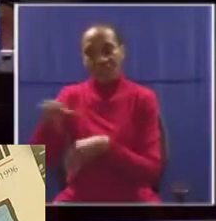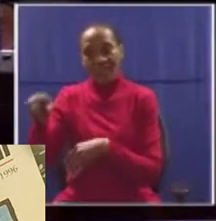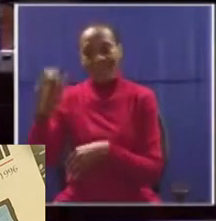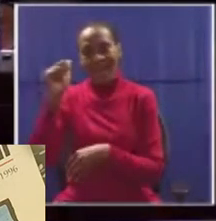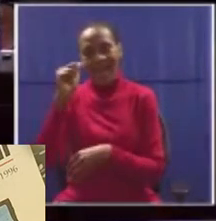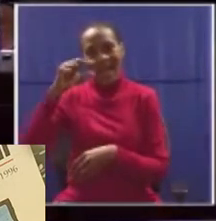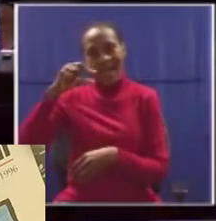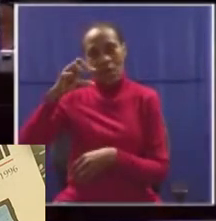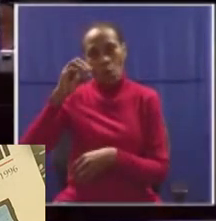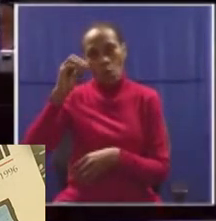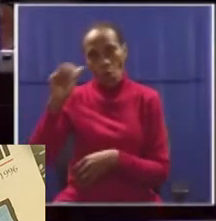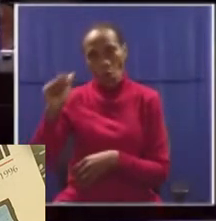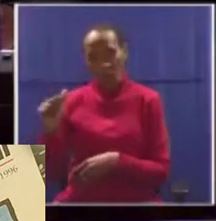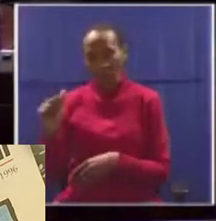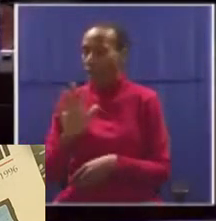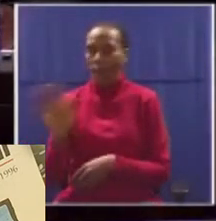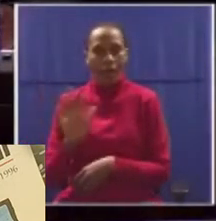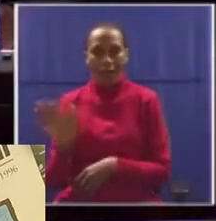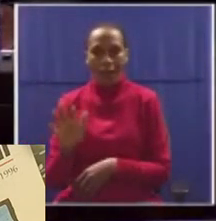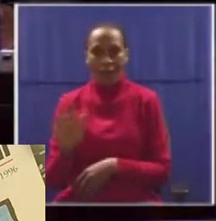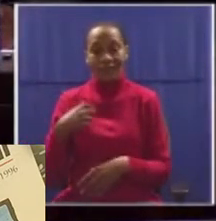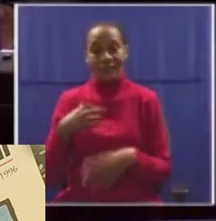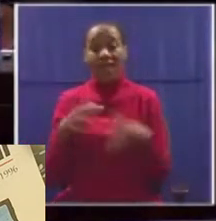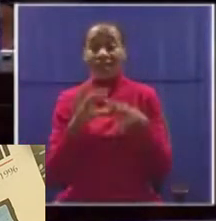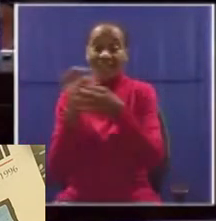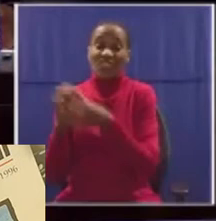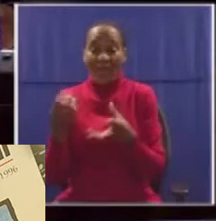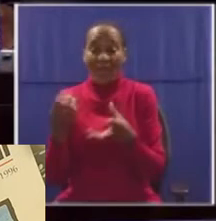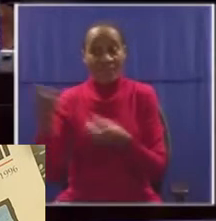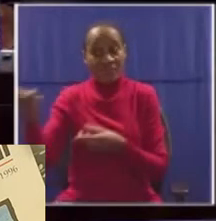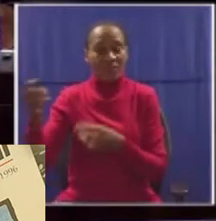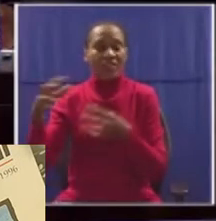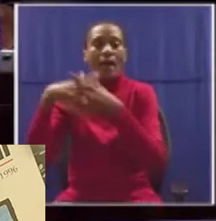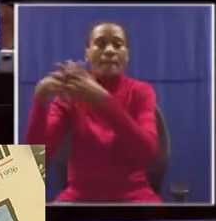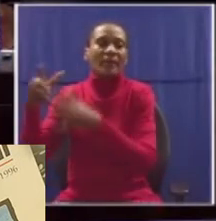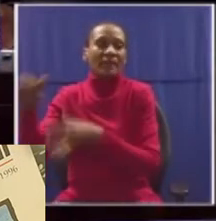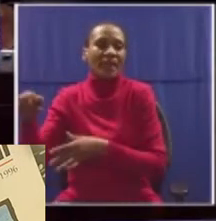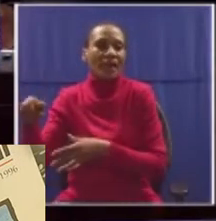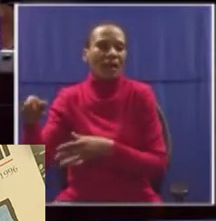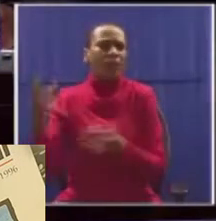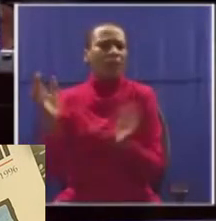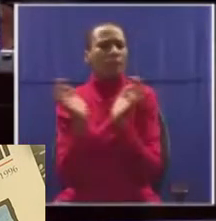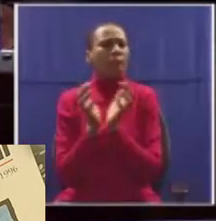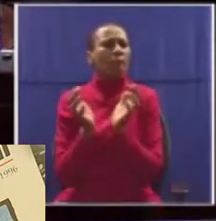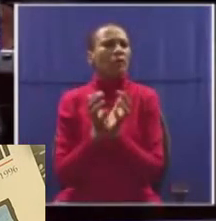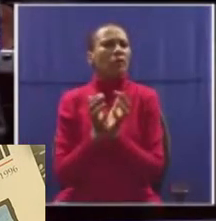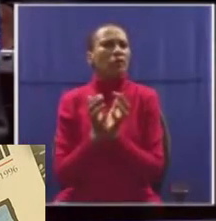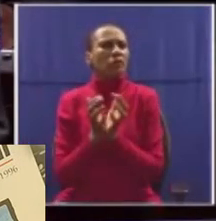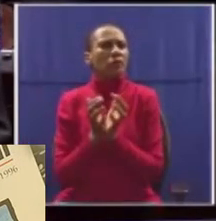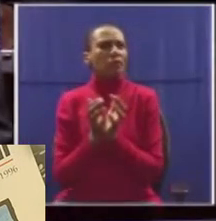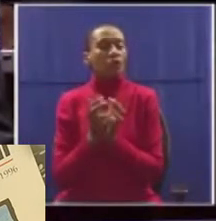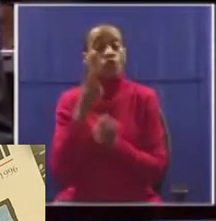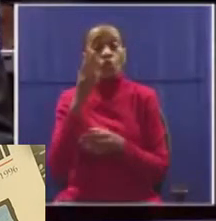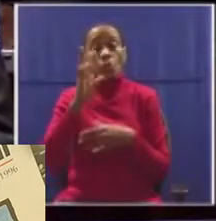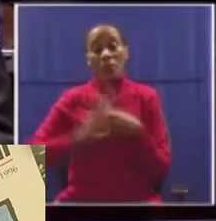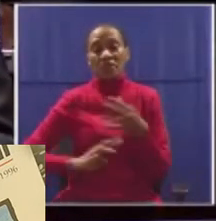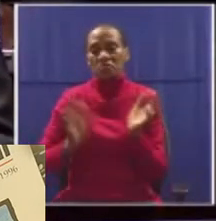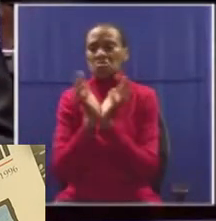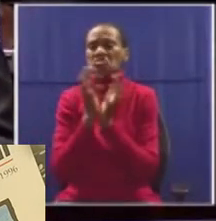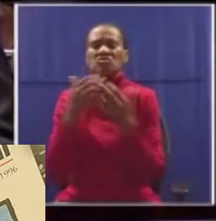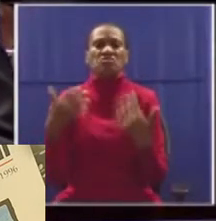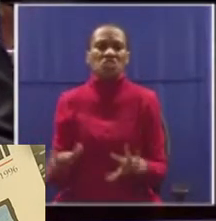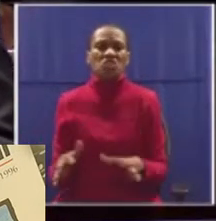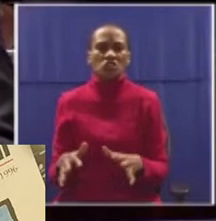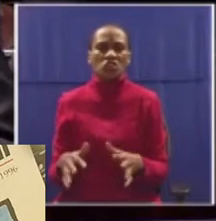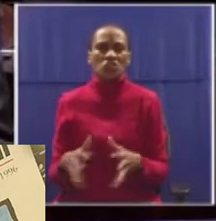have a relationship with my counter apart from United States of America I met her as latest as two weeks ago